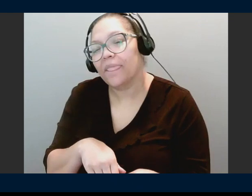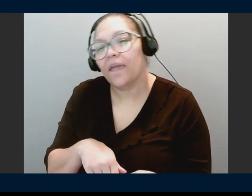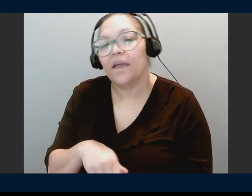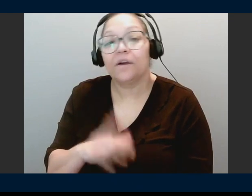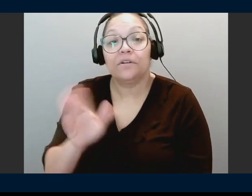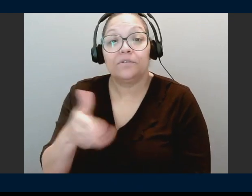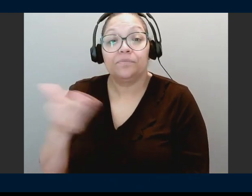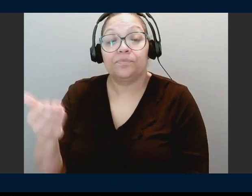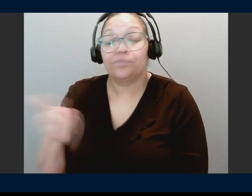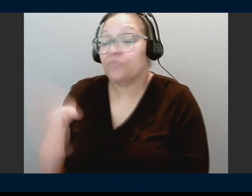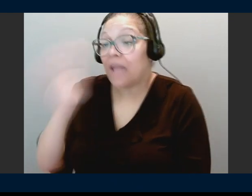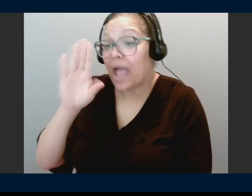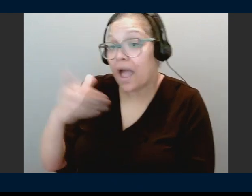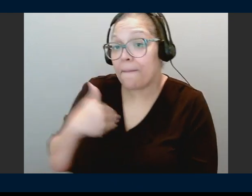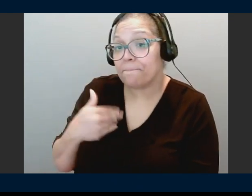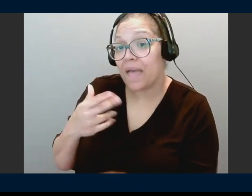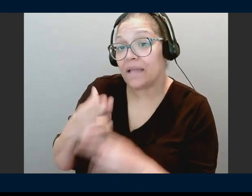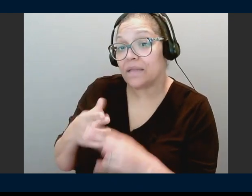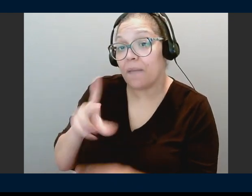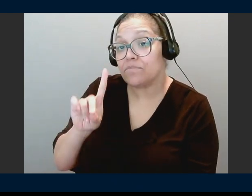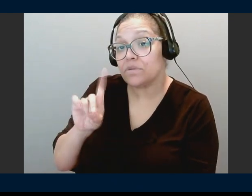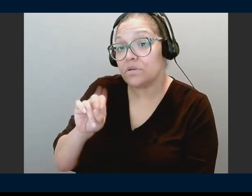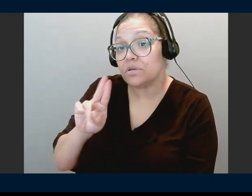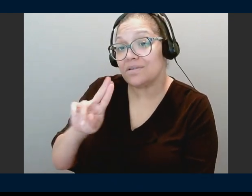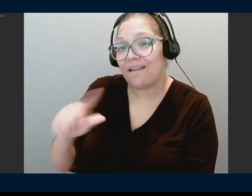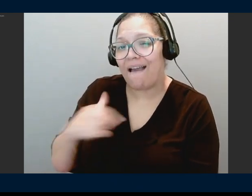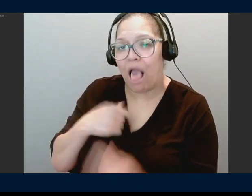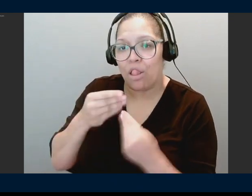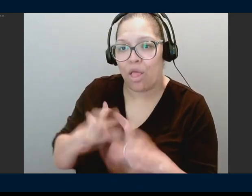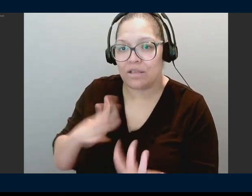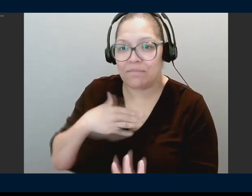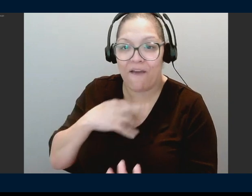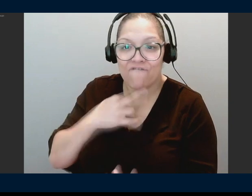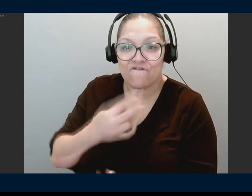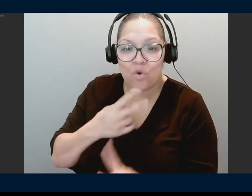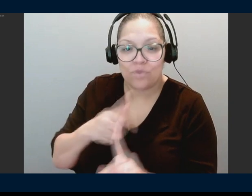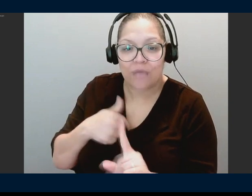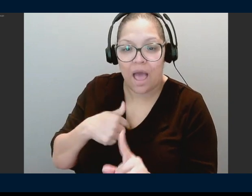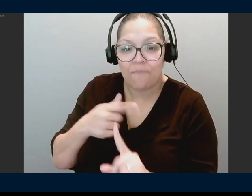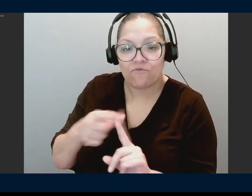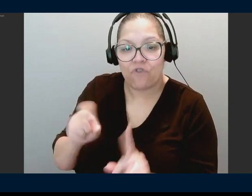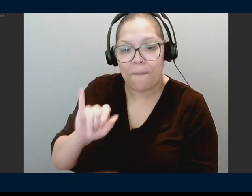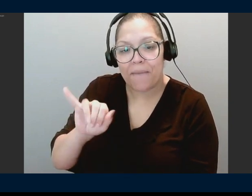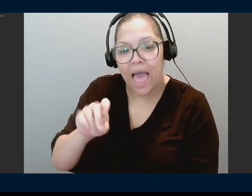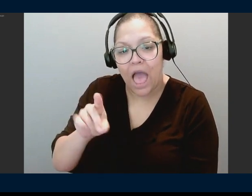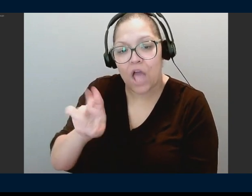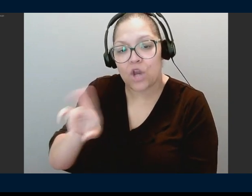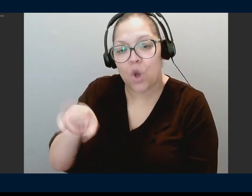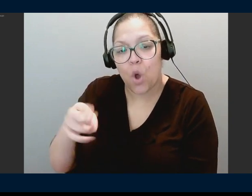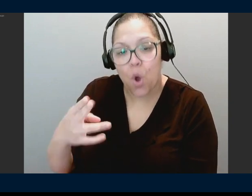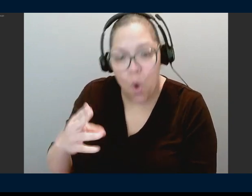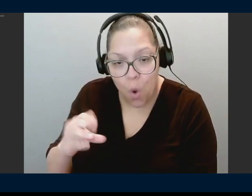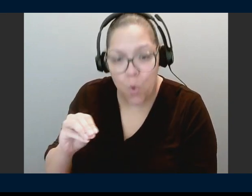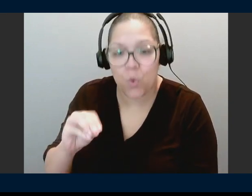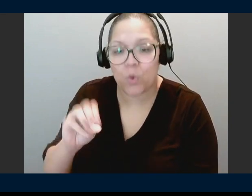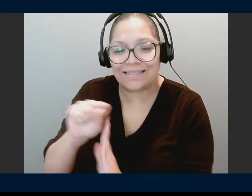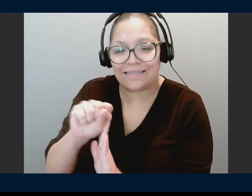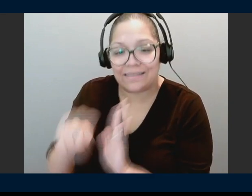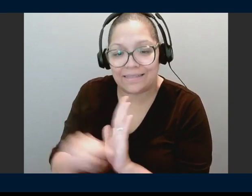Hi, my name's Doug. I'm from, lost my voice, but I'm from Idaho State University in Pocatello,